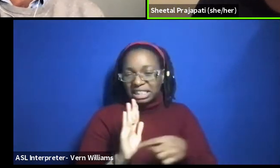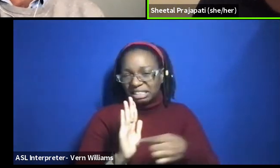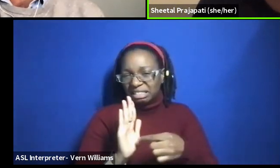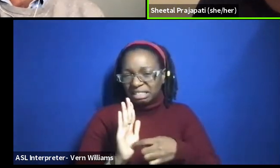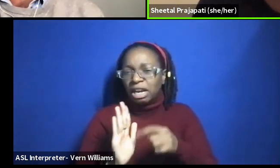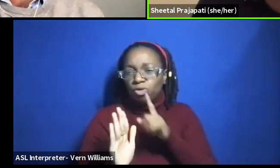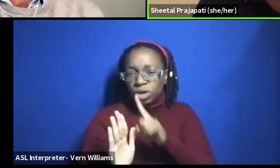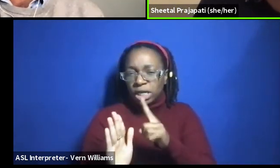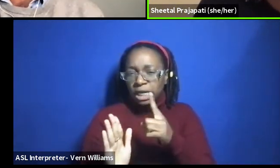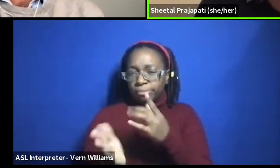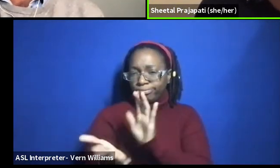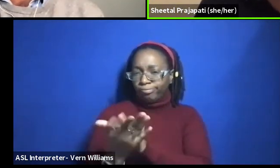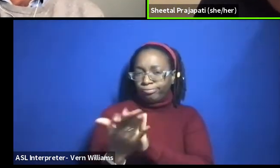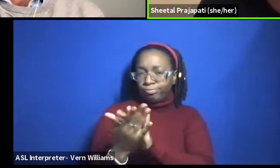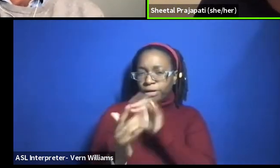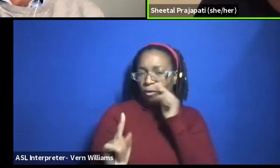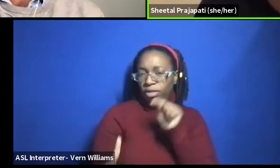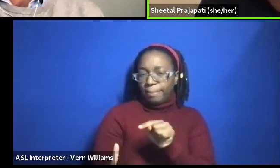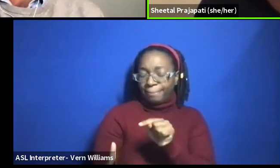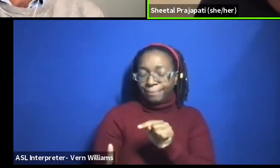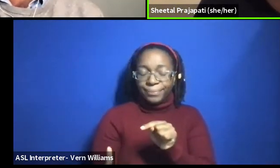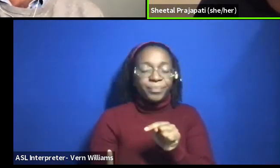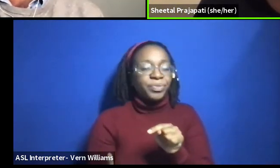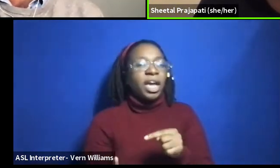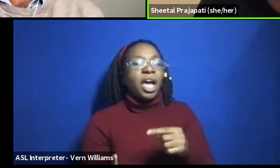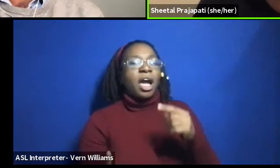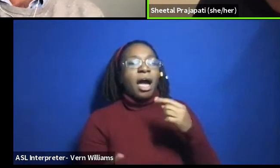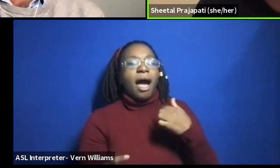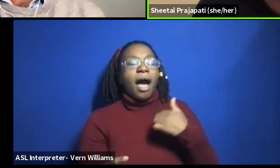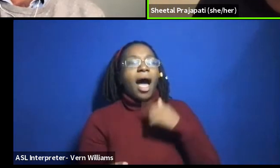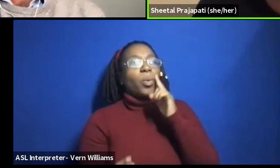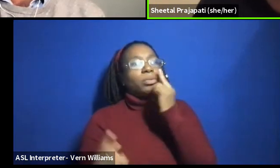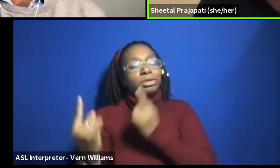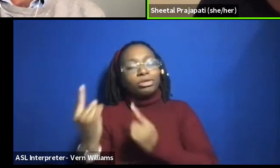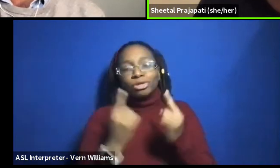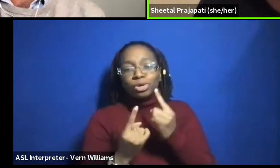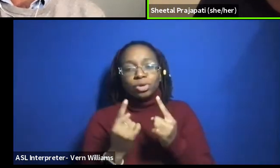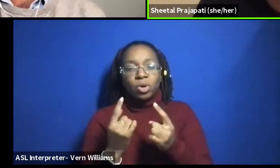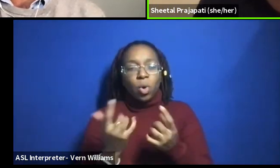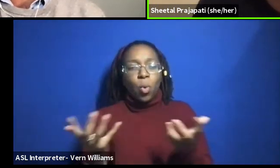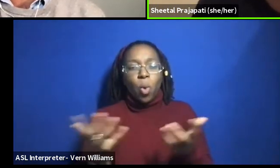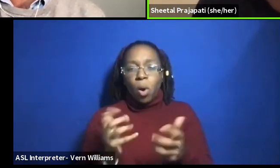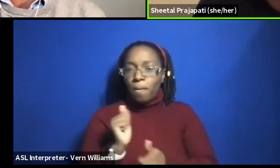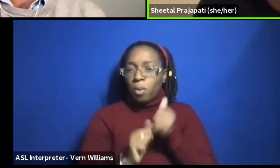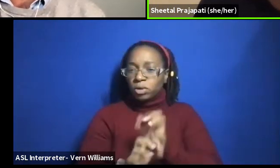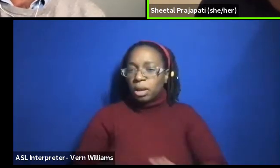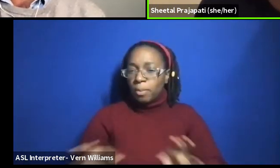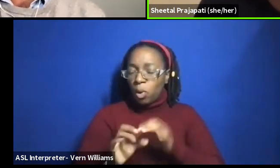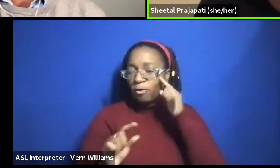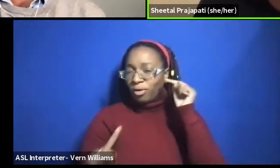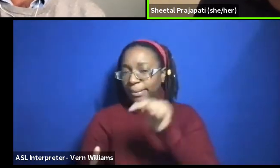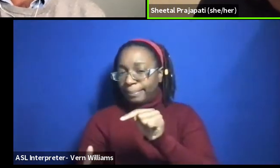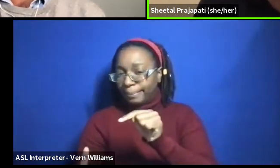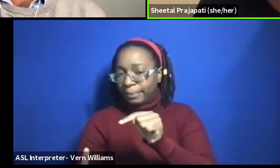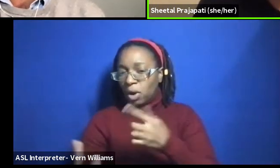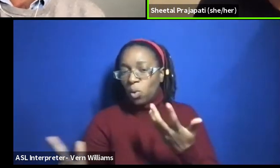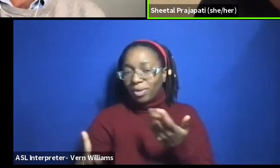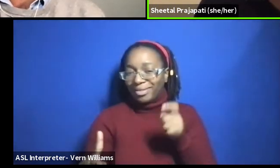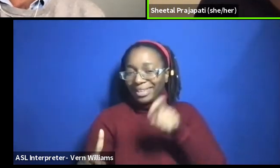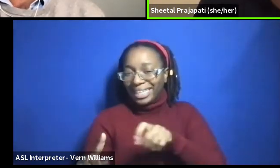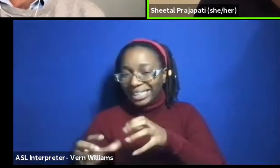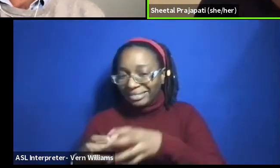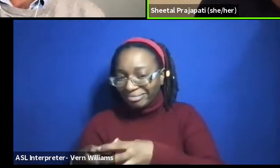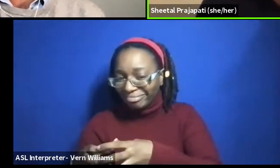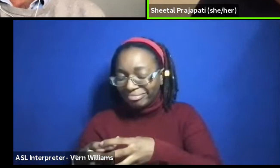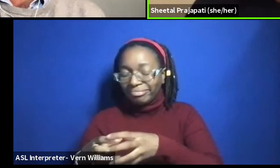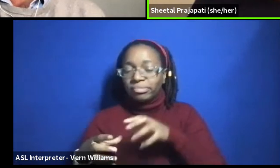from a department, I would actually take time to think about what was most important to them, what they needed. And I would try